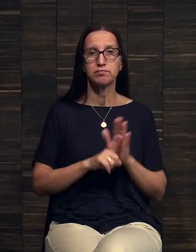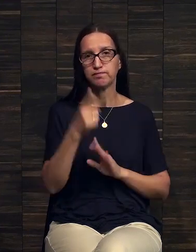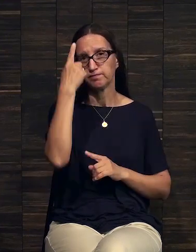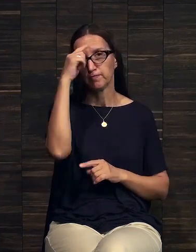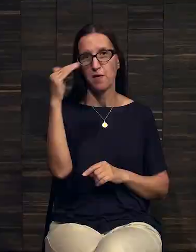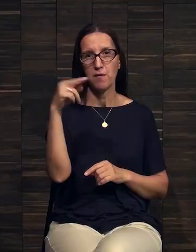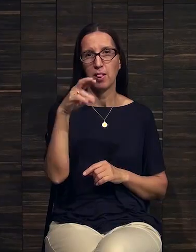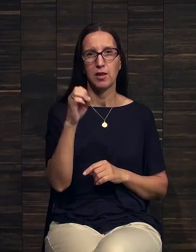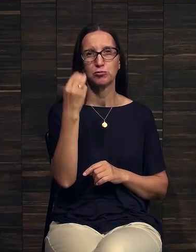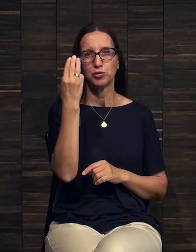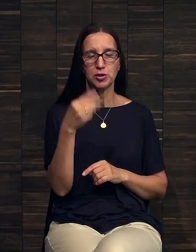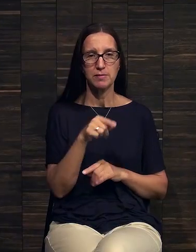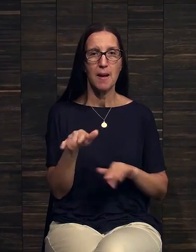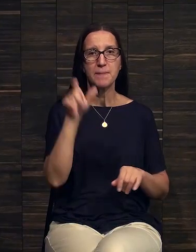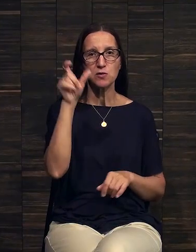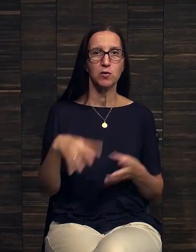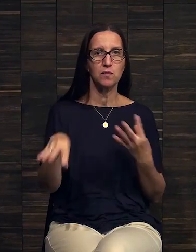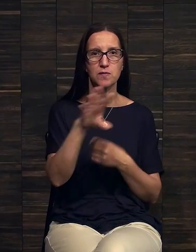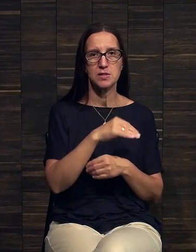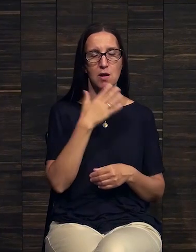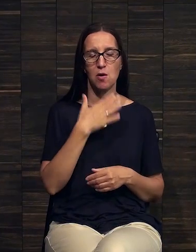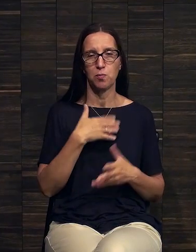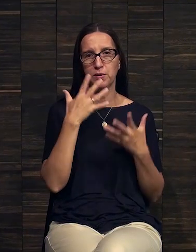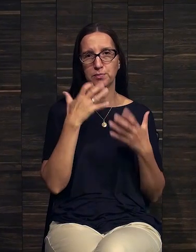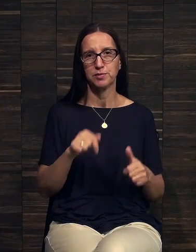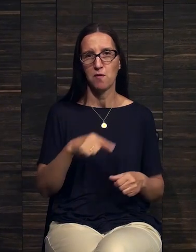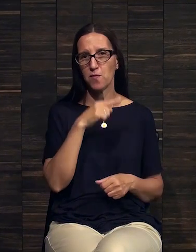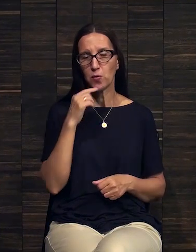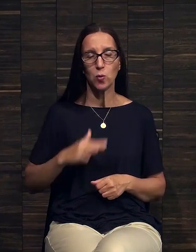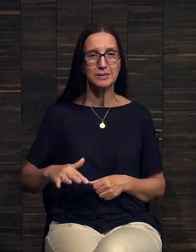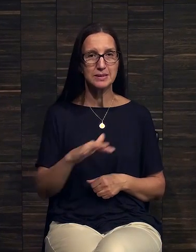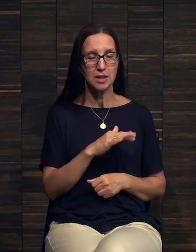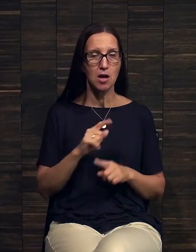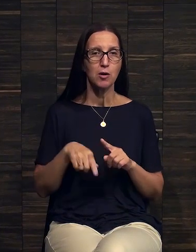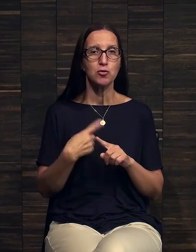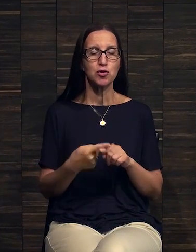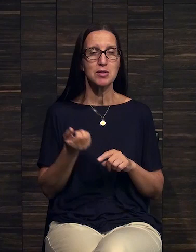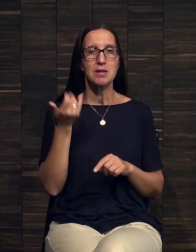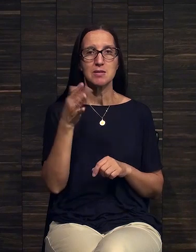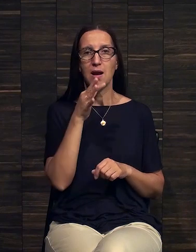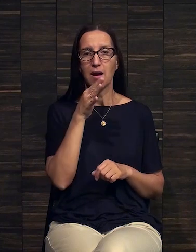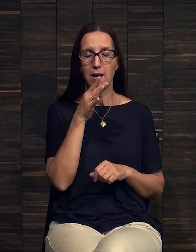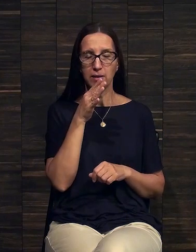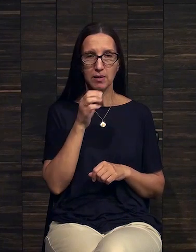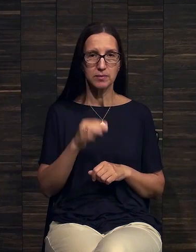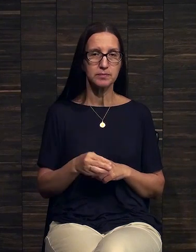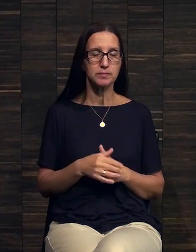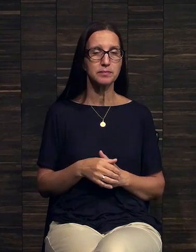published, the comic from Flesha came into being. Most of us, they like it in Russia. In several